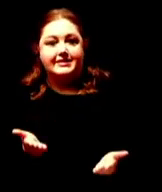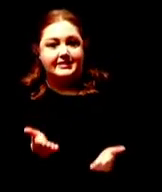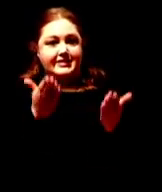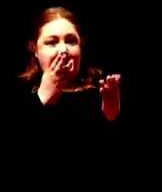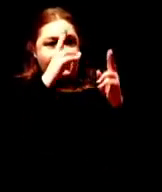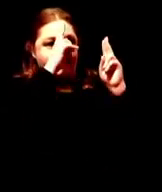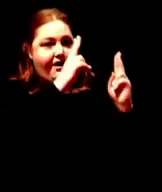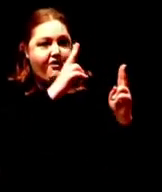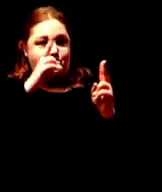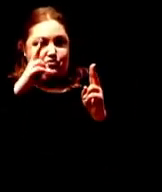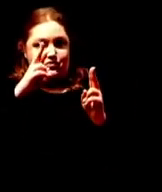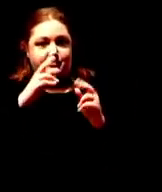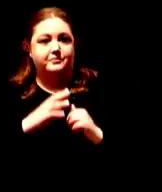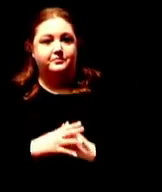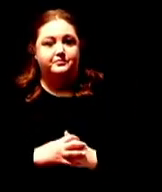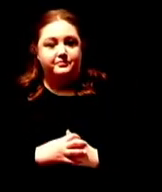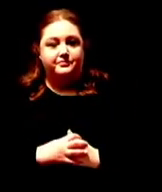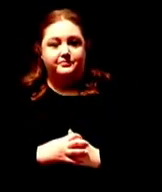and be recognized.